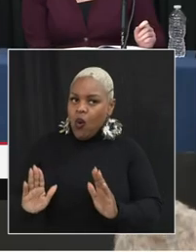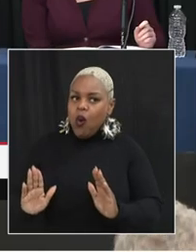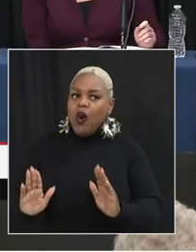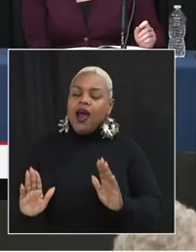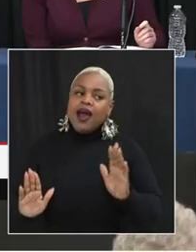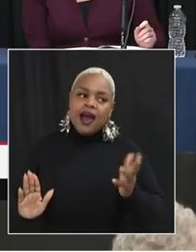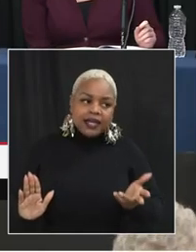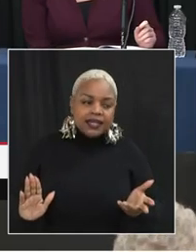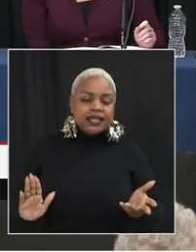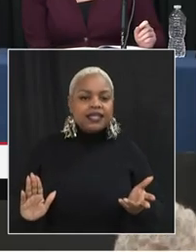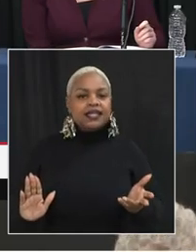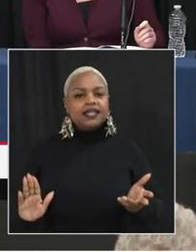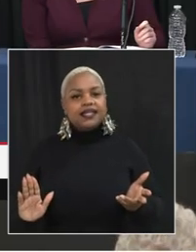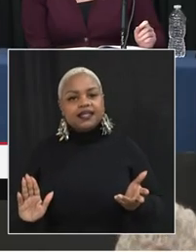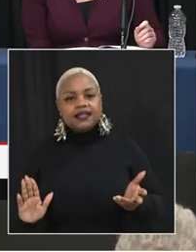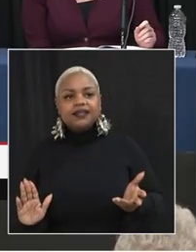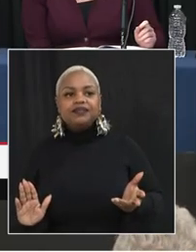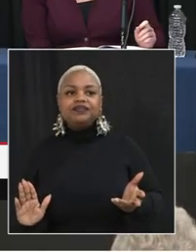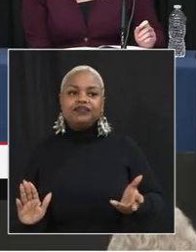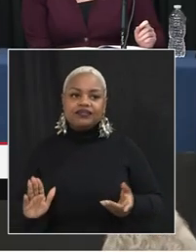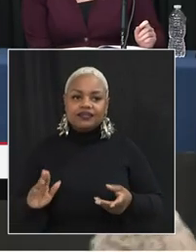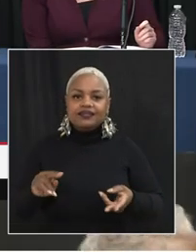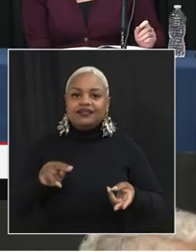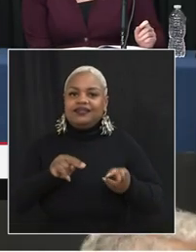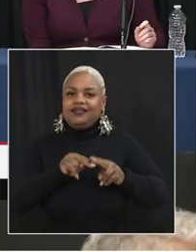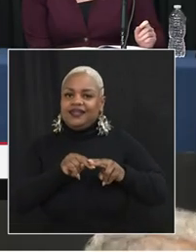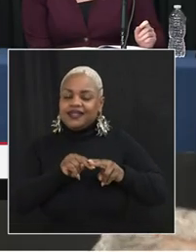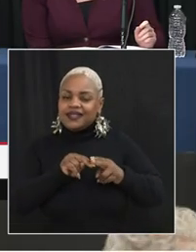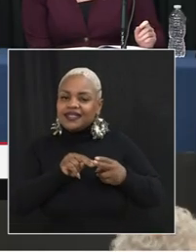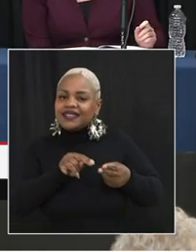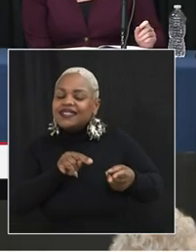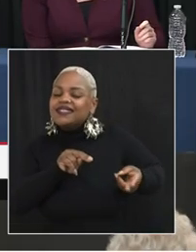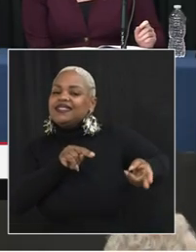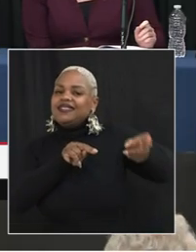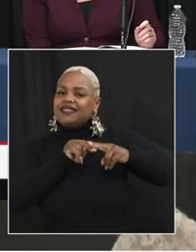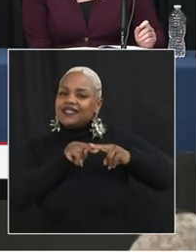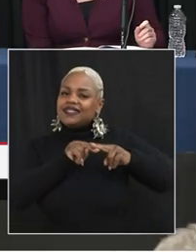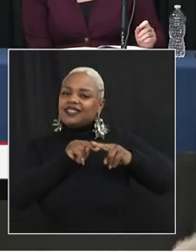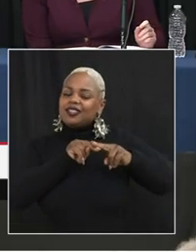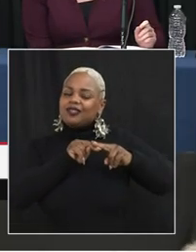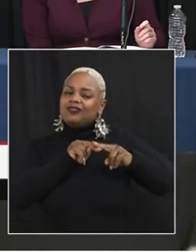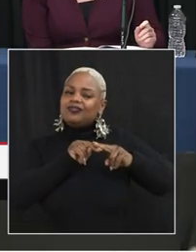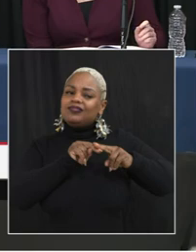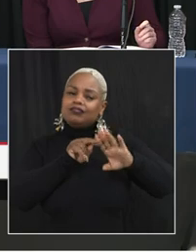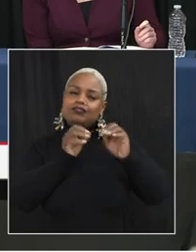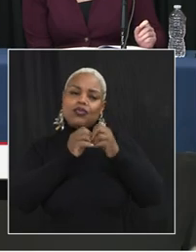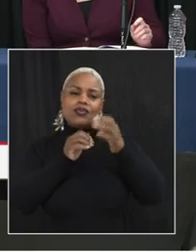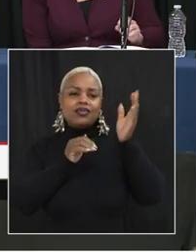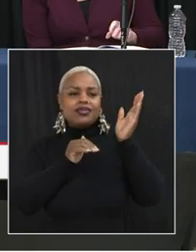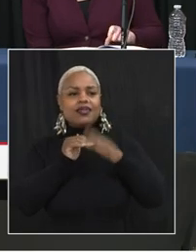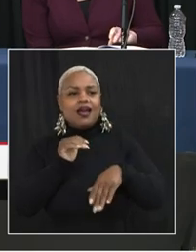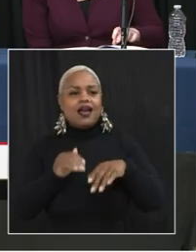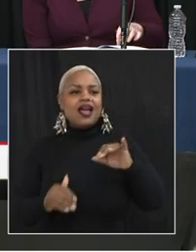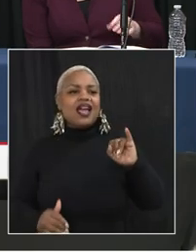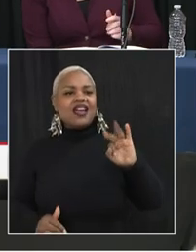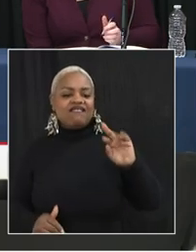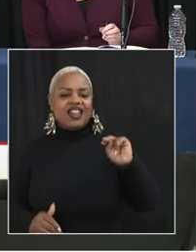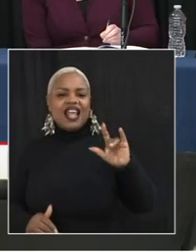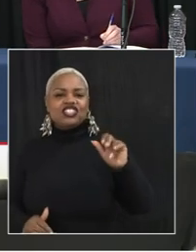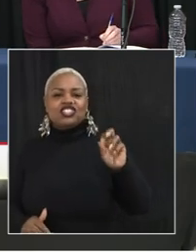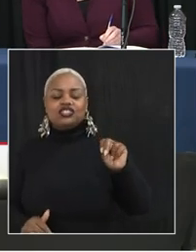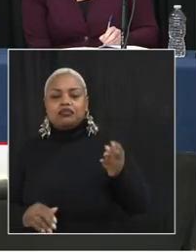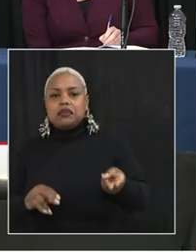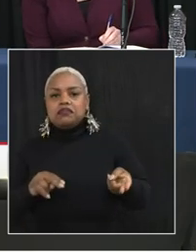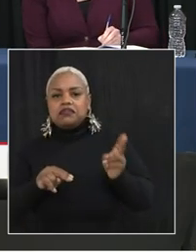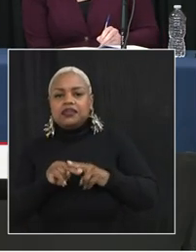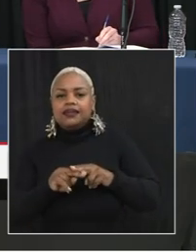owners of the rental property to raise rent more than inflation every year,